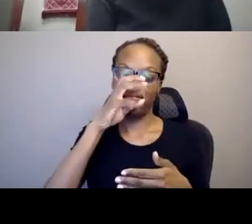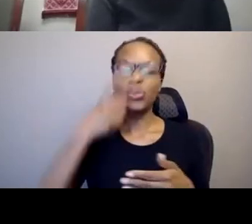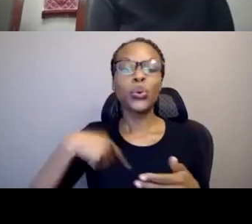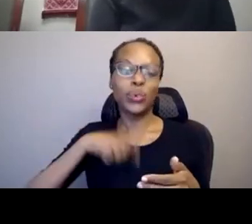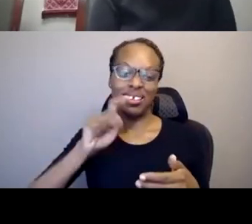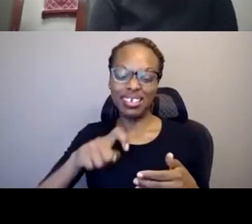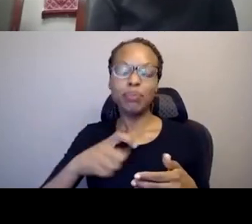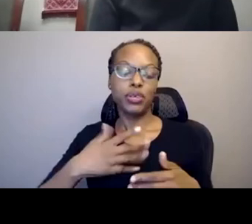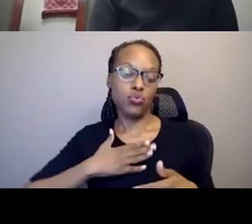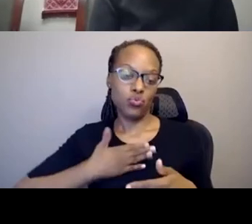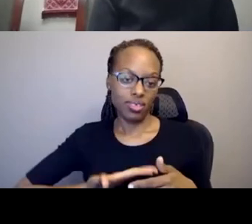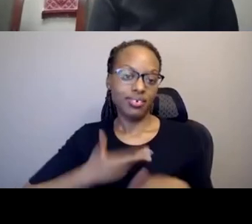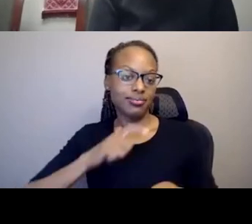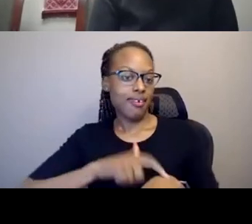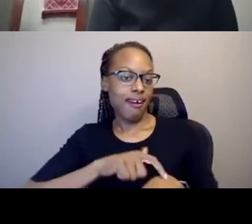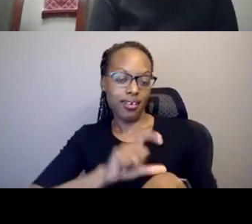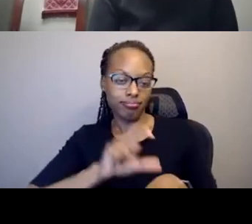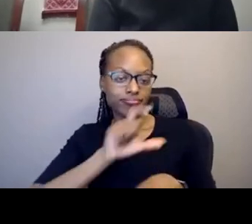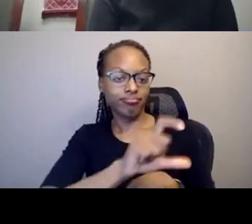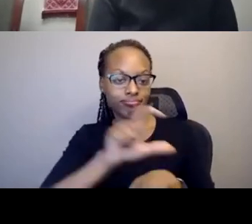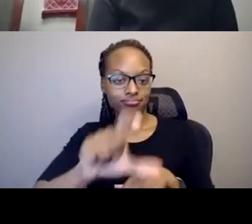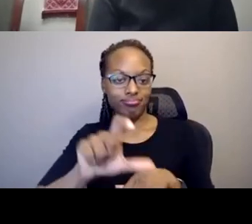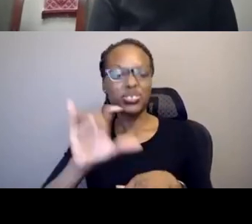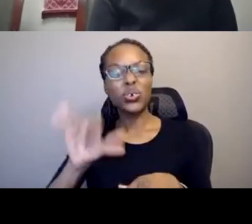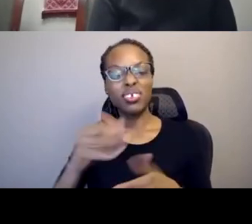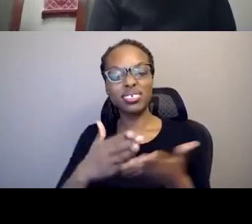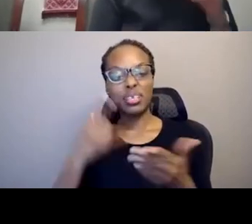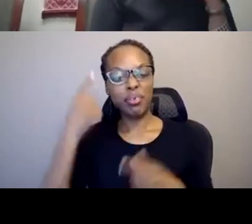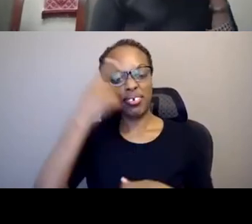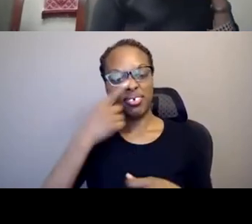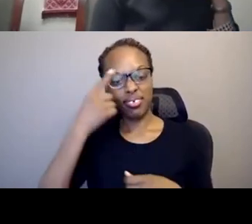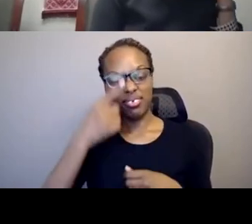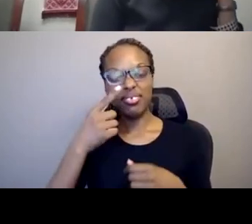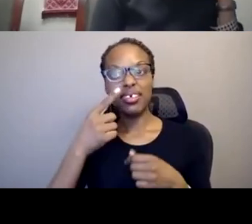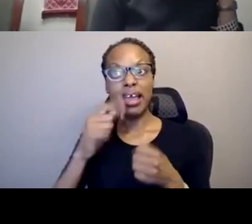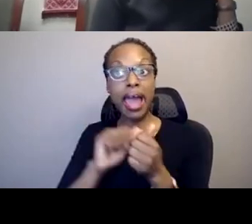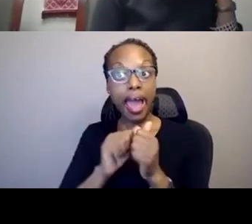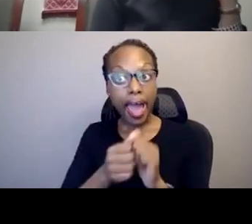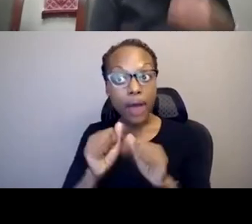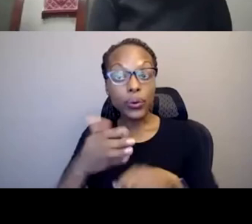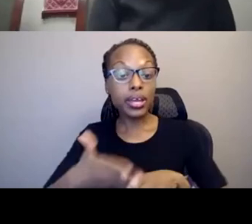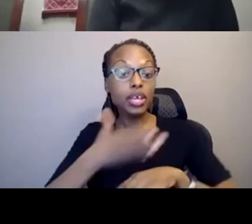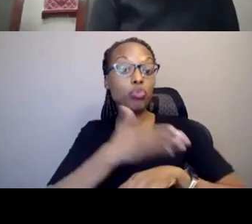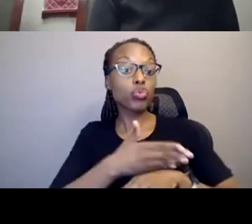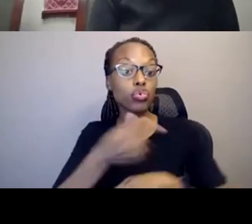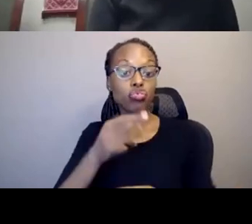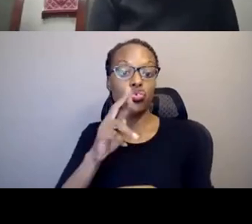time too. So, I mean, those are some of the considerations around like how to improve grant making